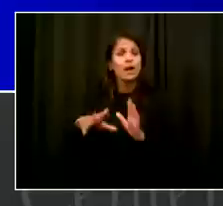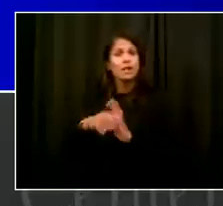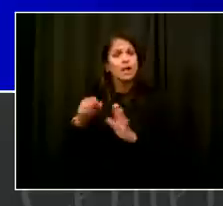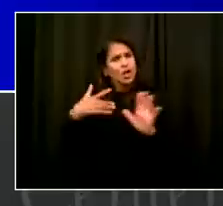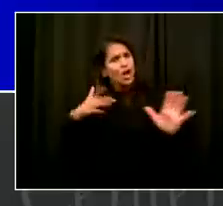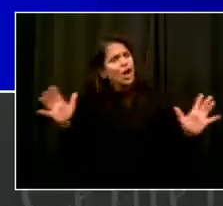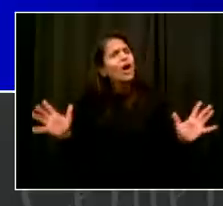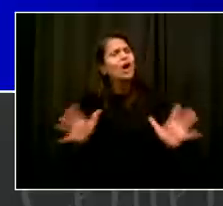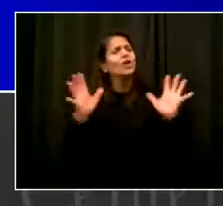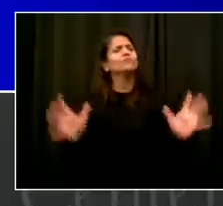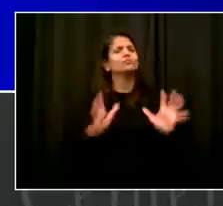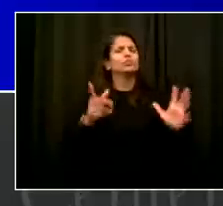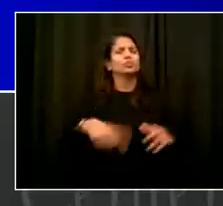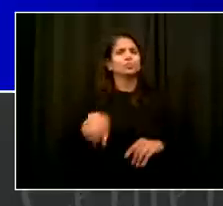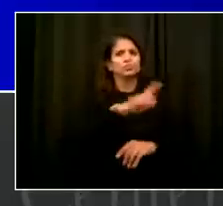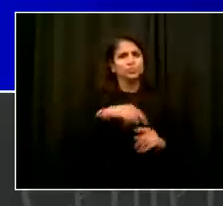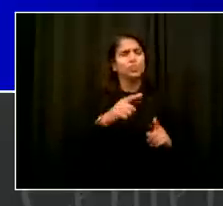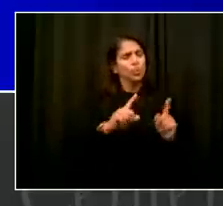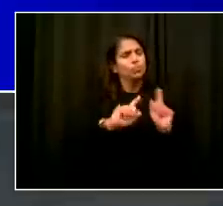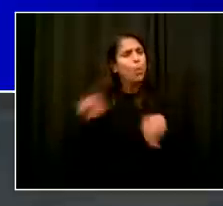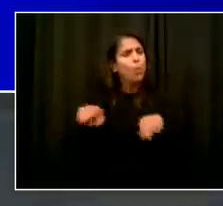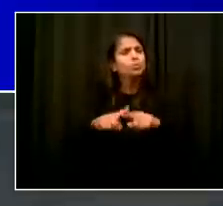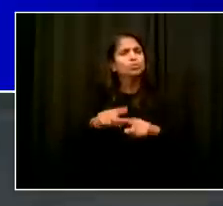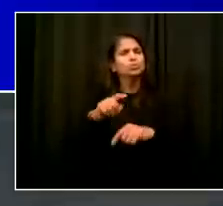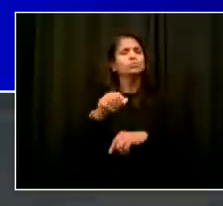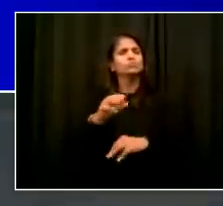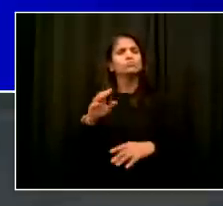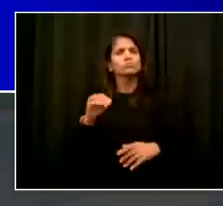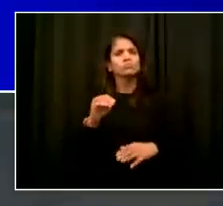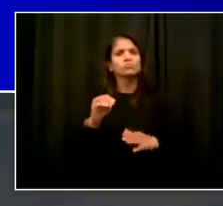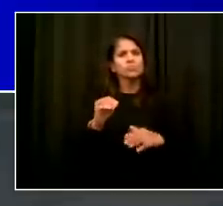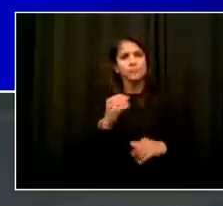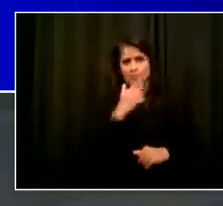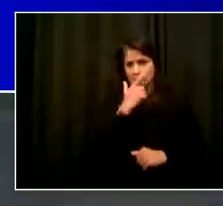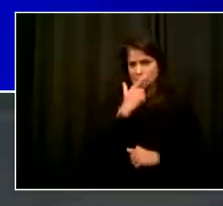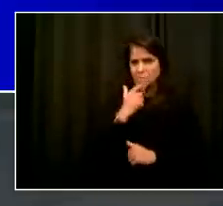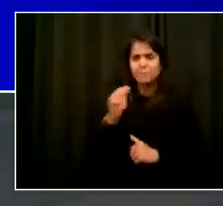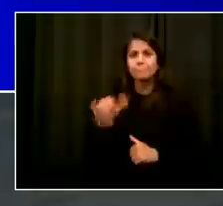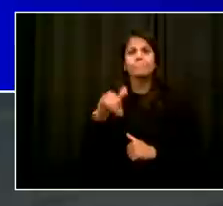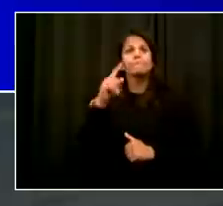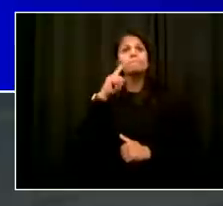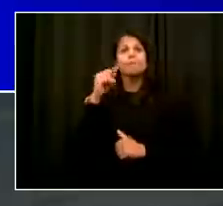Notwithstanding the travails of the New York Jets season, you could get